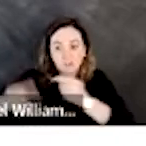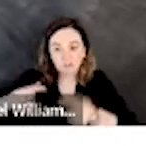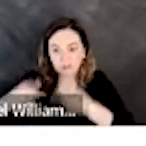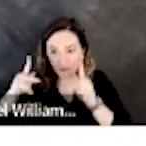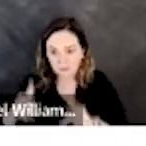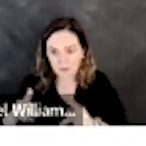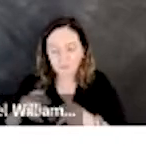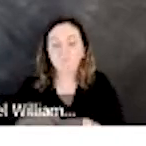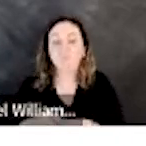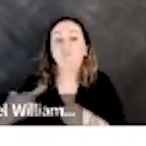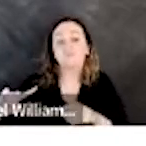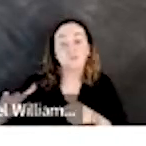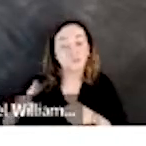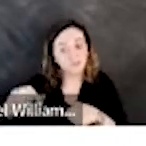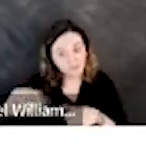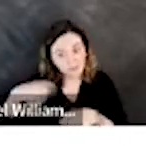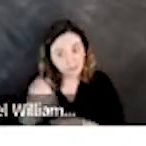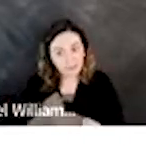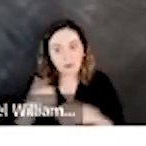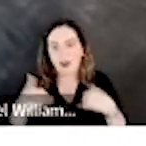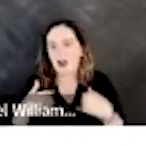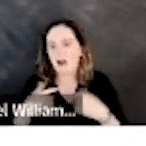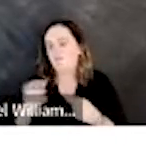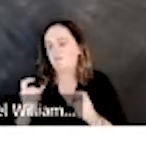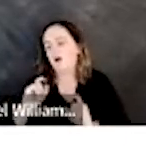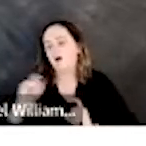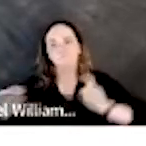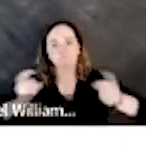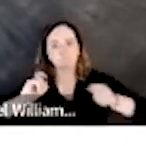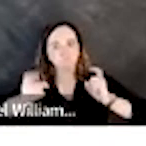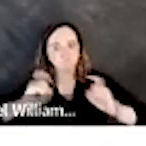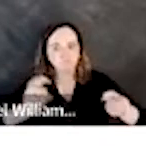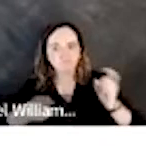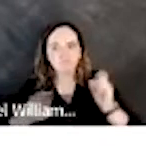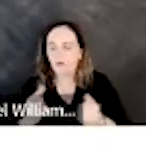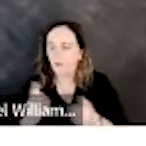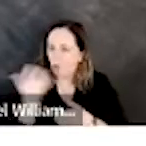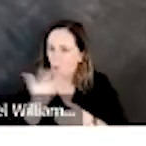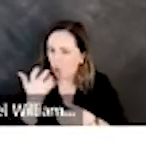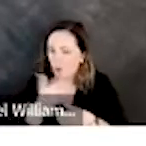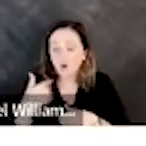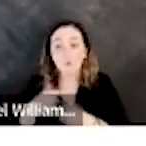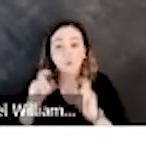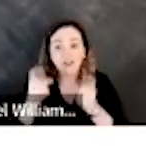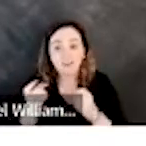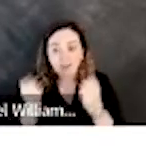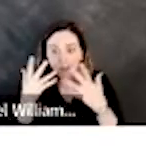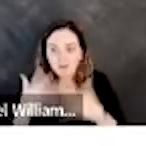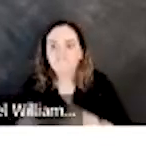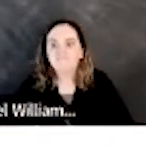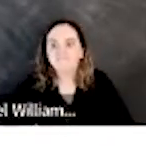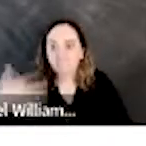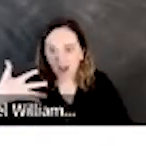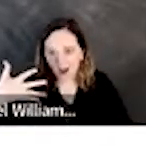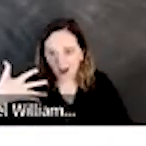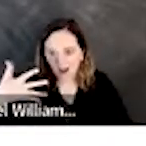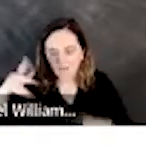This year, due to generous donations by the Jordan families, we were able to award 5 recipients of the